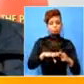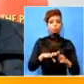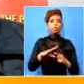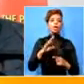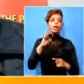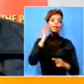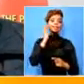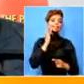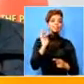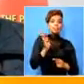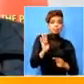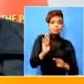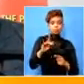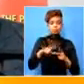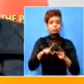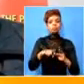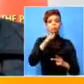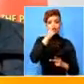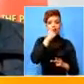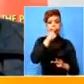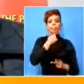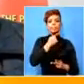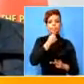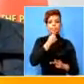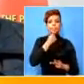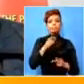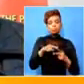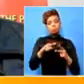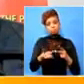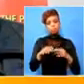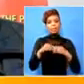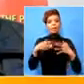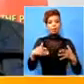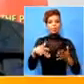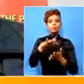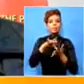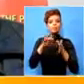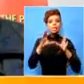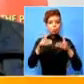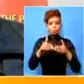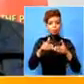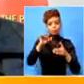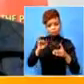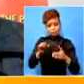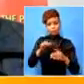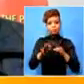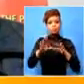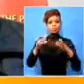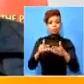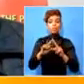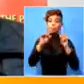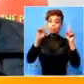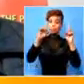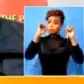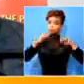Nzimande and Comrade Thulas Nxesi, who are members of the Central Committee of the party. However, they are not allowed, in terms